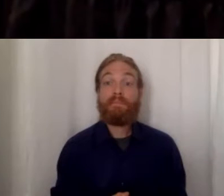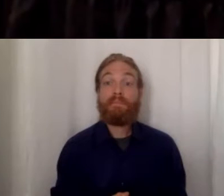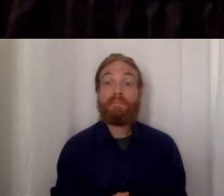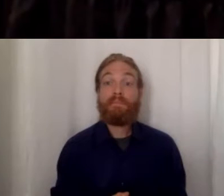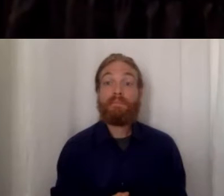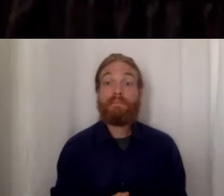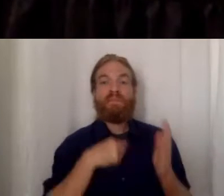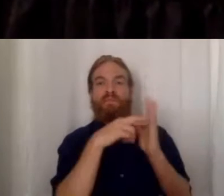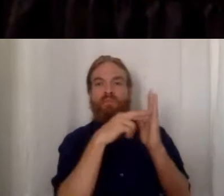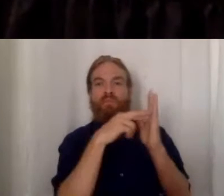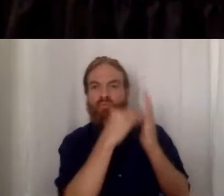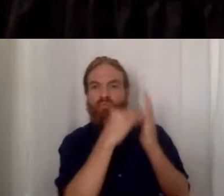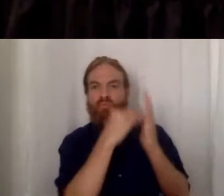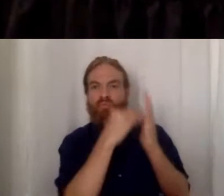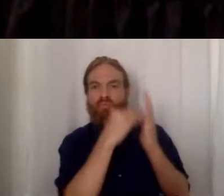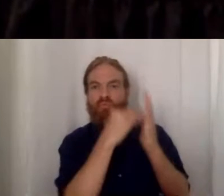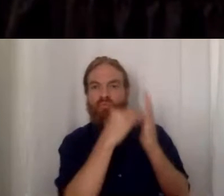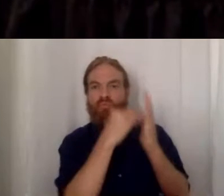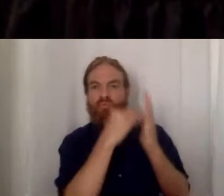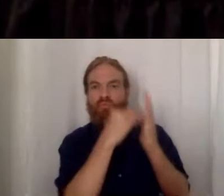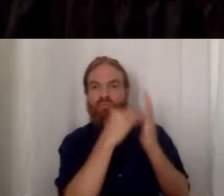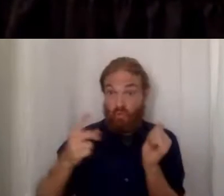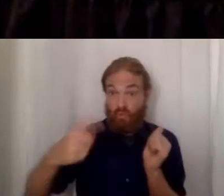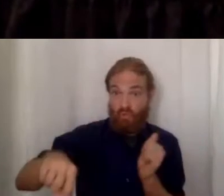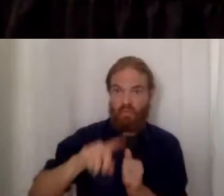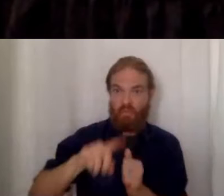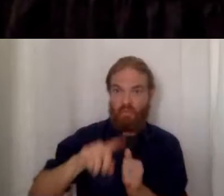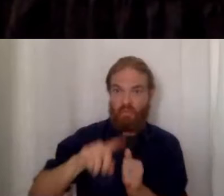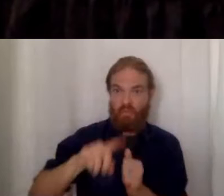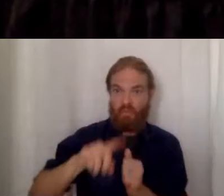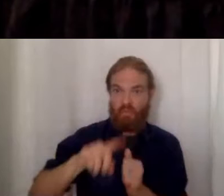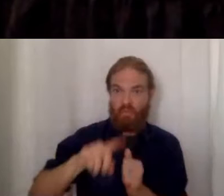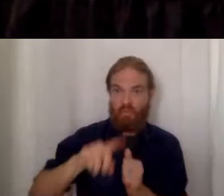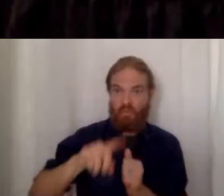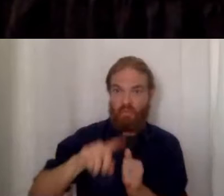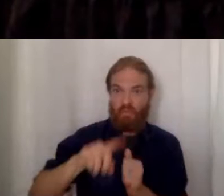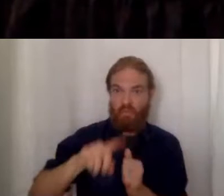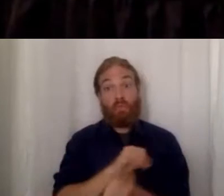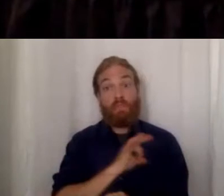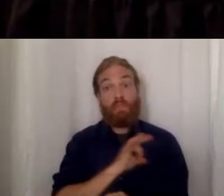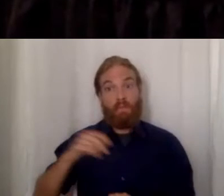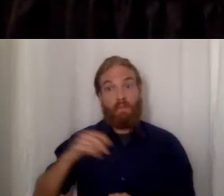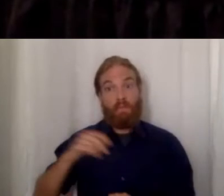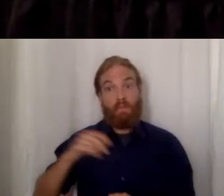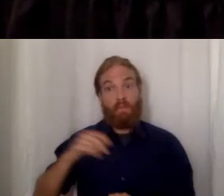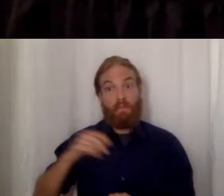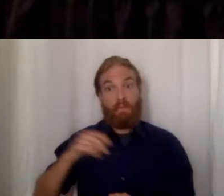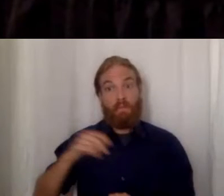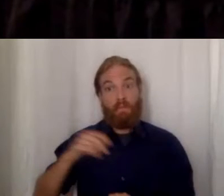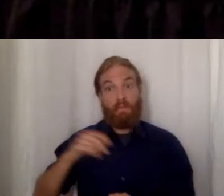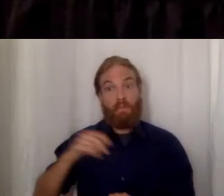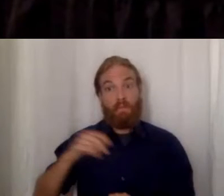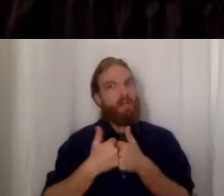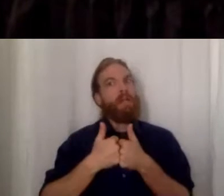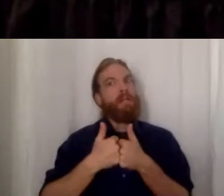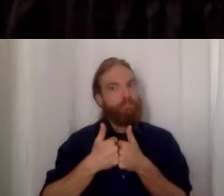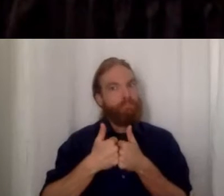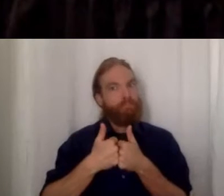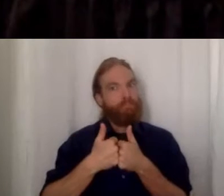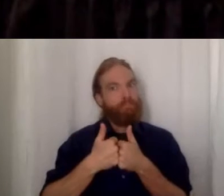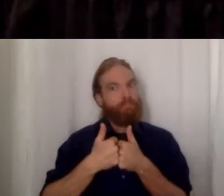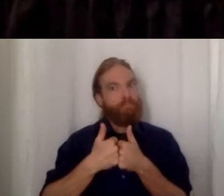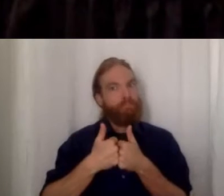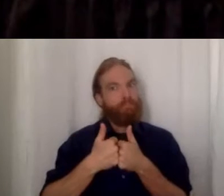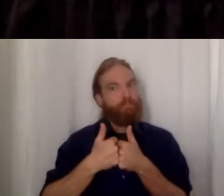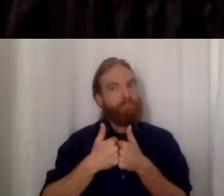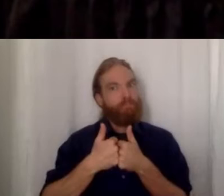for the nursing staff that it's just a challenge. But I just wanted to say that concept model is certainly what we